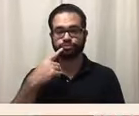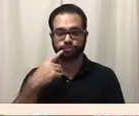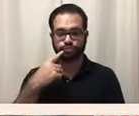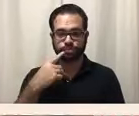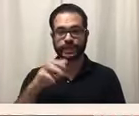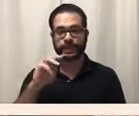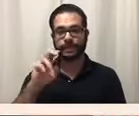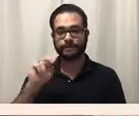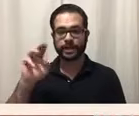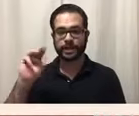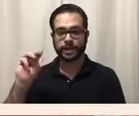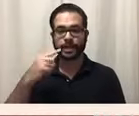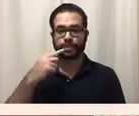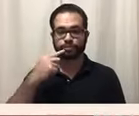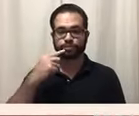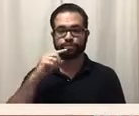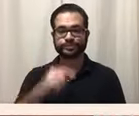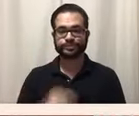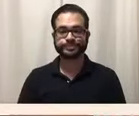Eminem,